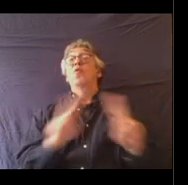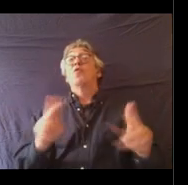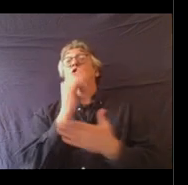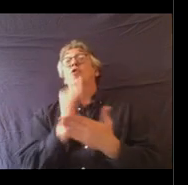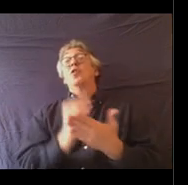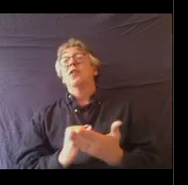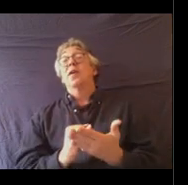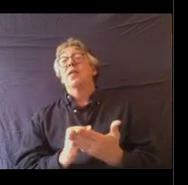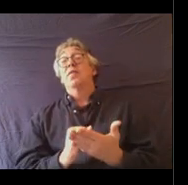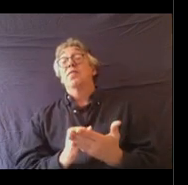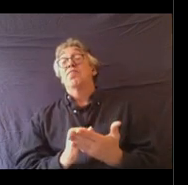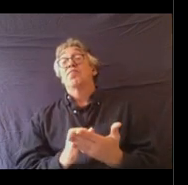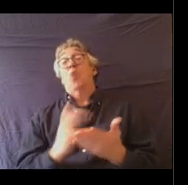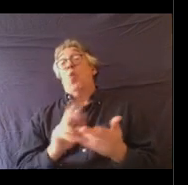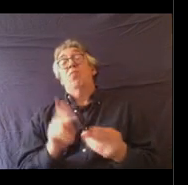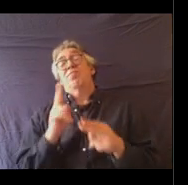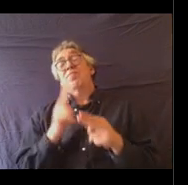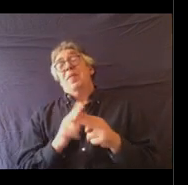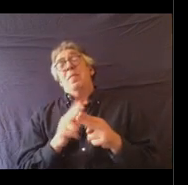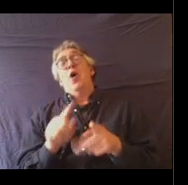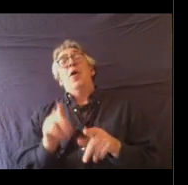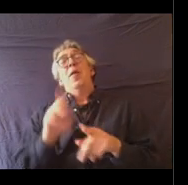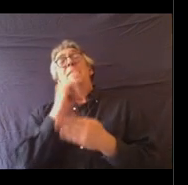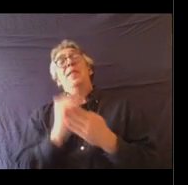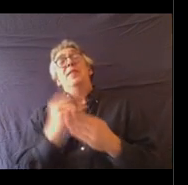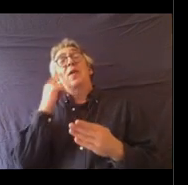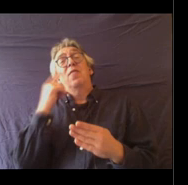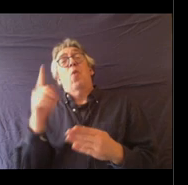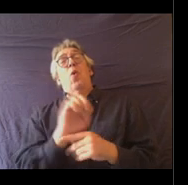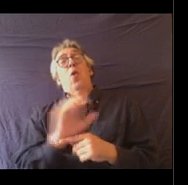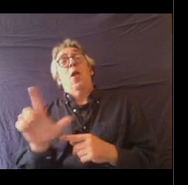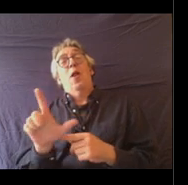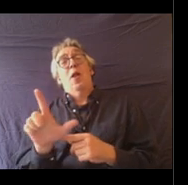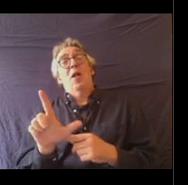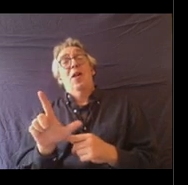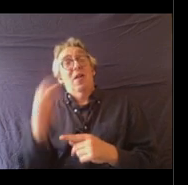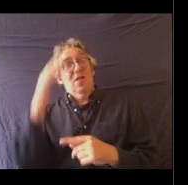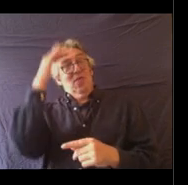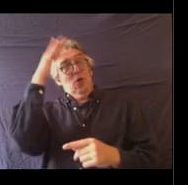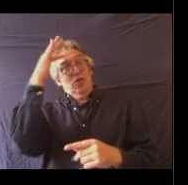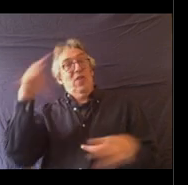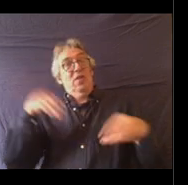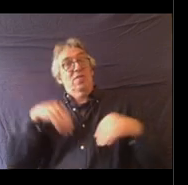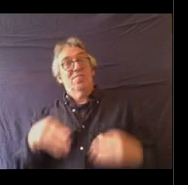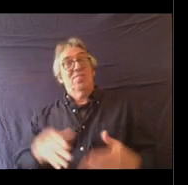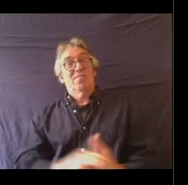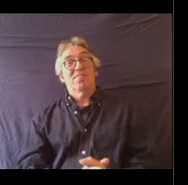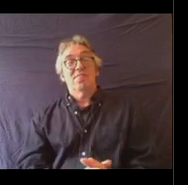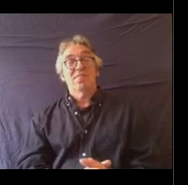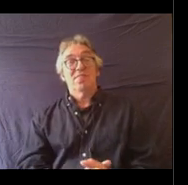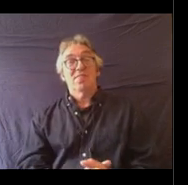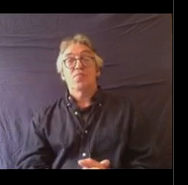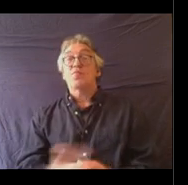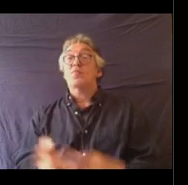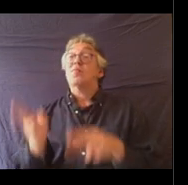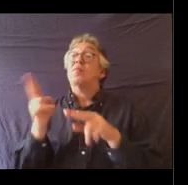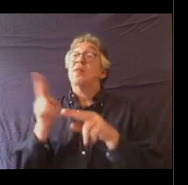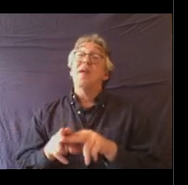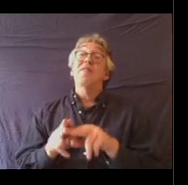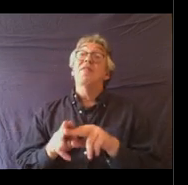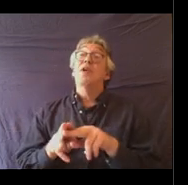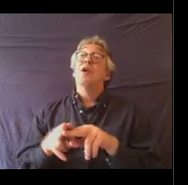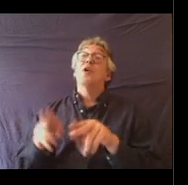how they manage the organization internally. And obviously, if they will prepare action plans, it would be great if